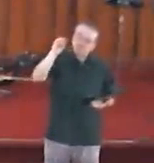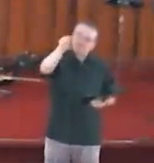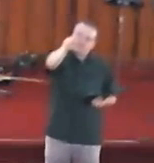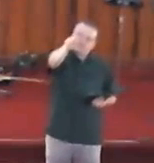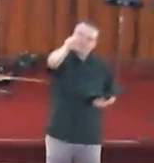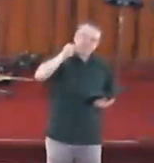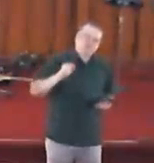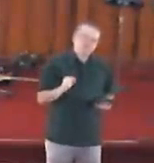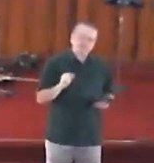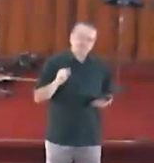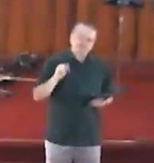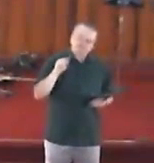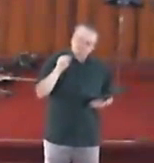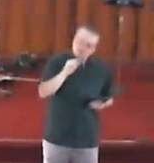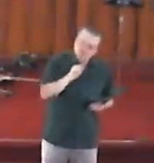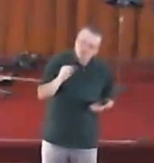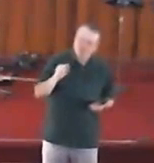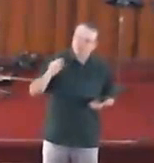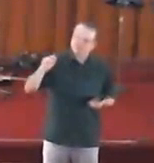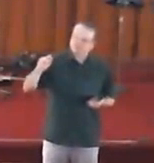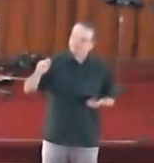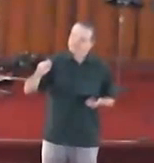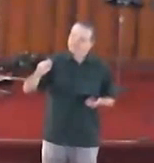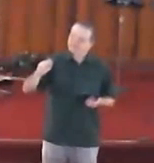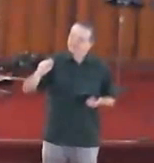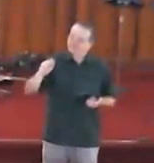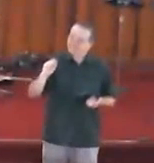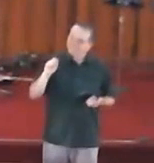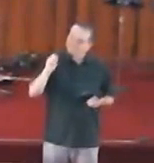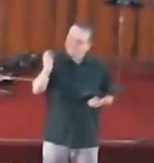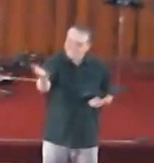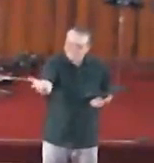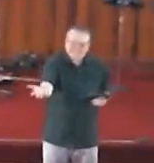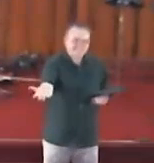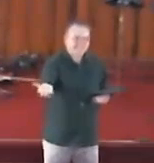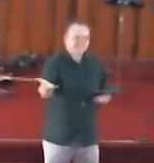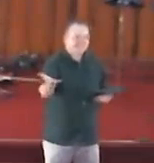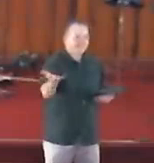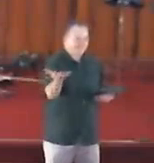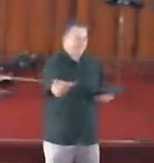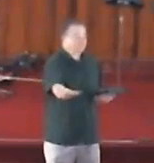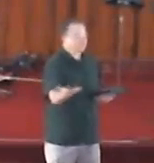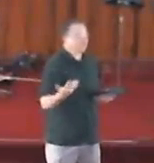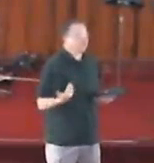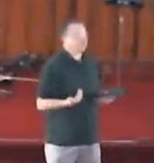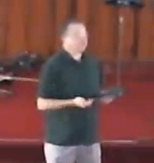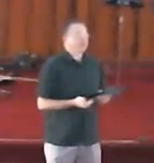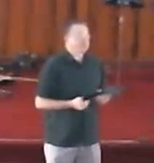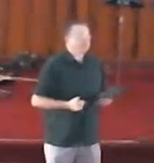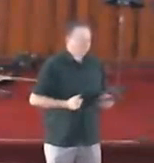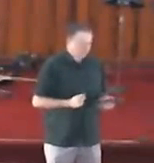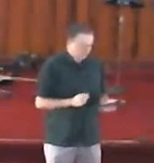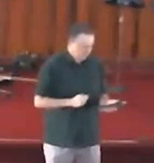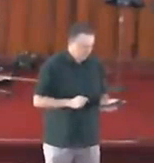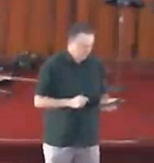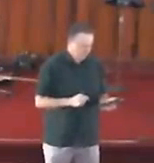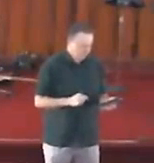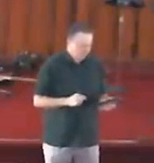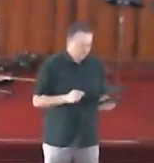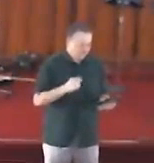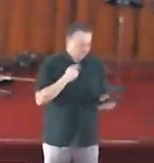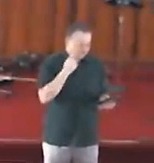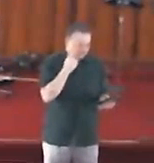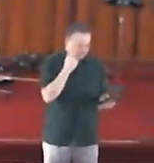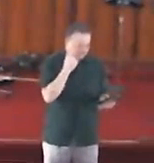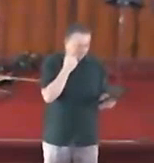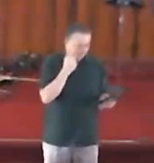Espíritu Santo, ahí dice ese versículo, es bueno y el Padre se lo va a dar a quien se lo pida. But this verse tells us that the